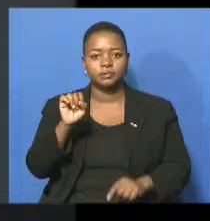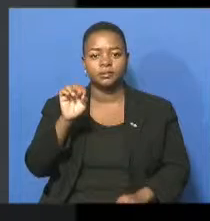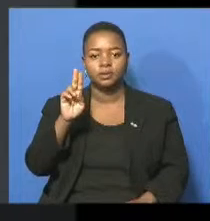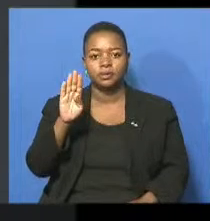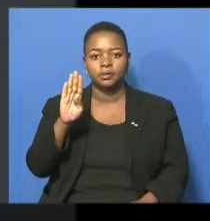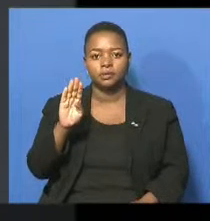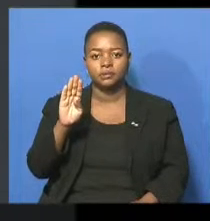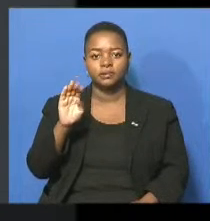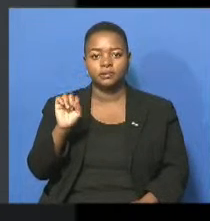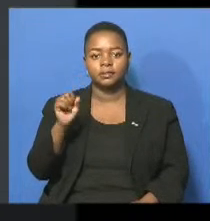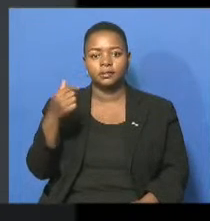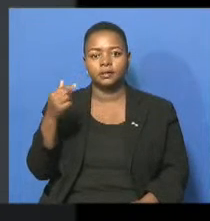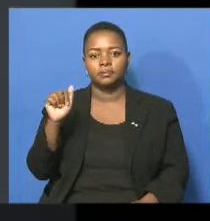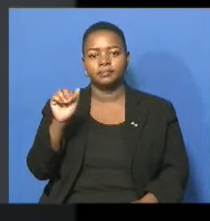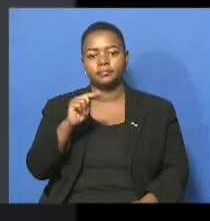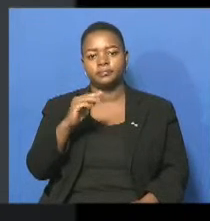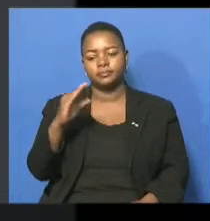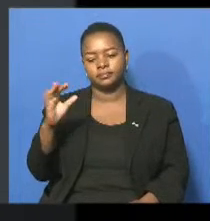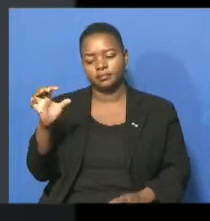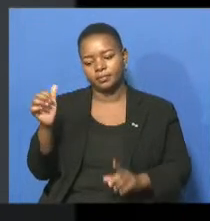Mental illness